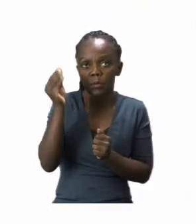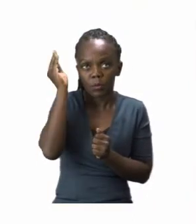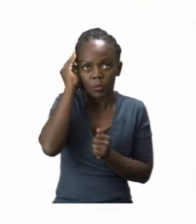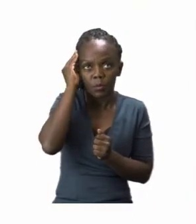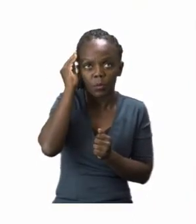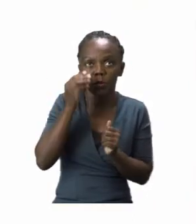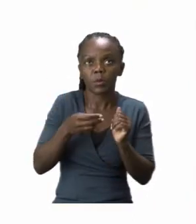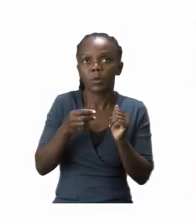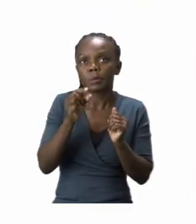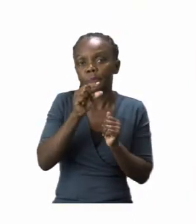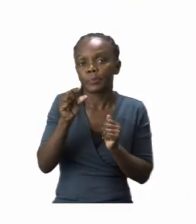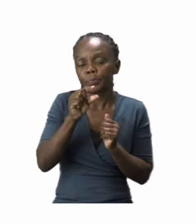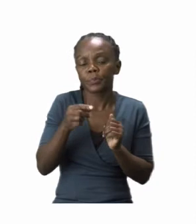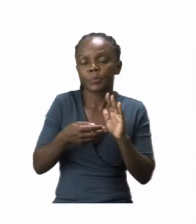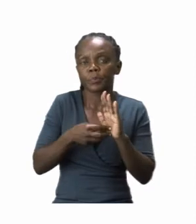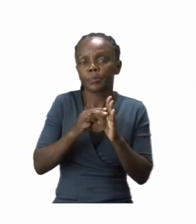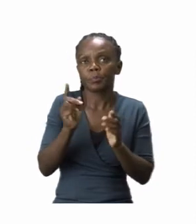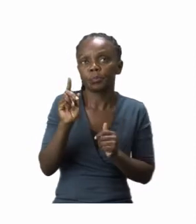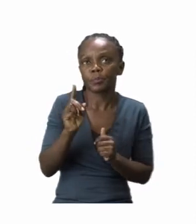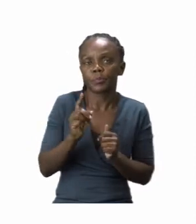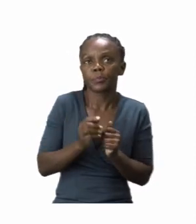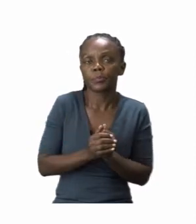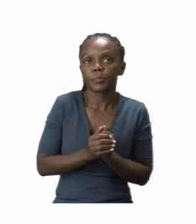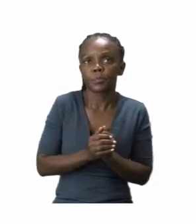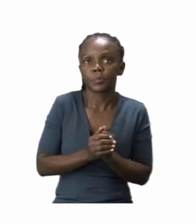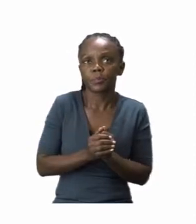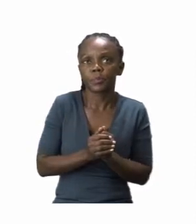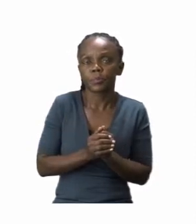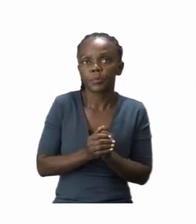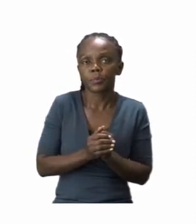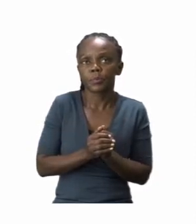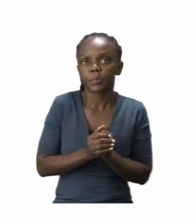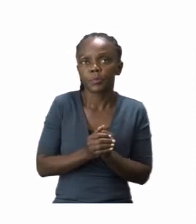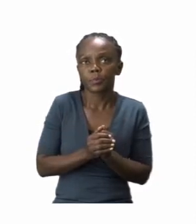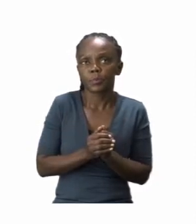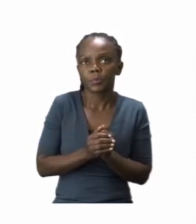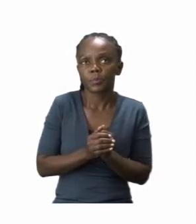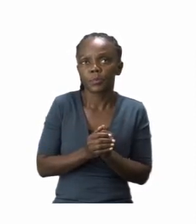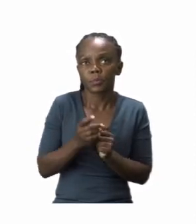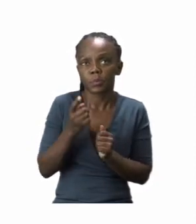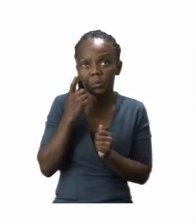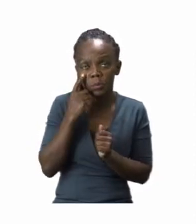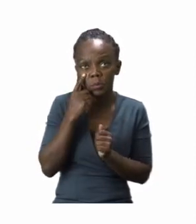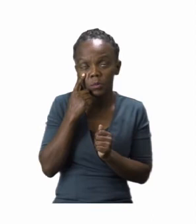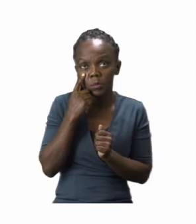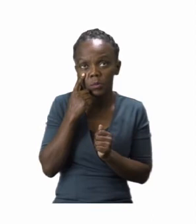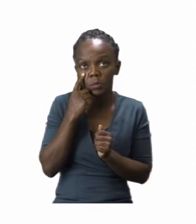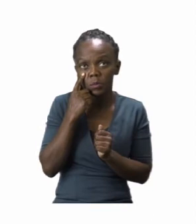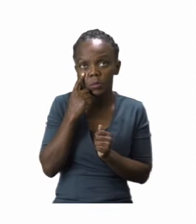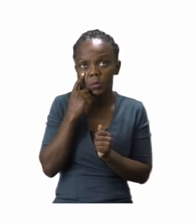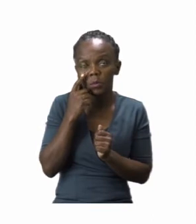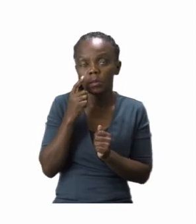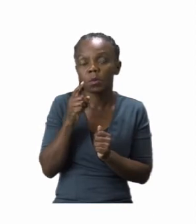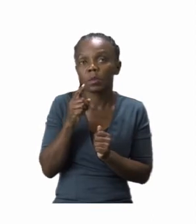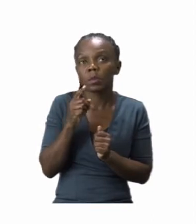to complete them as we are writing them. You can see that there are some missing letters for each of